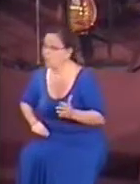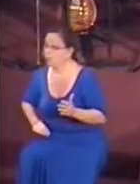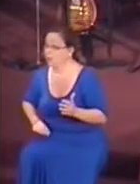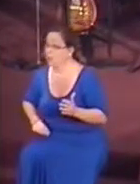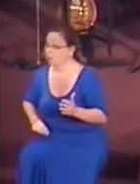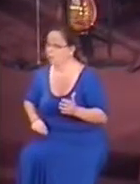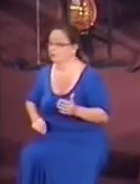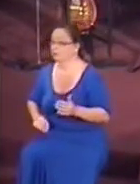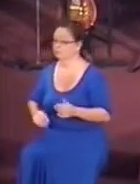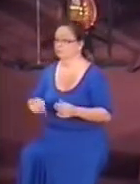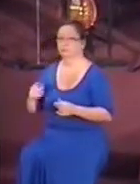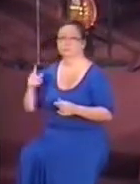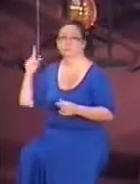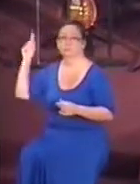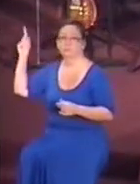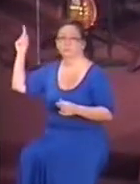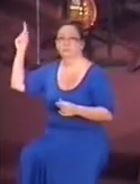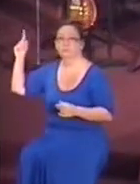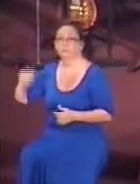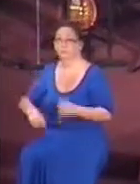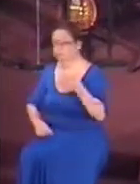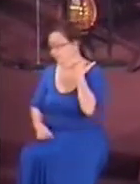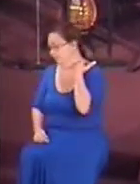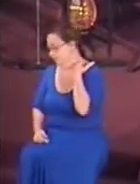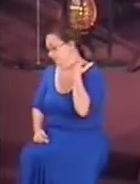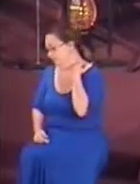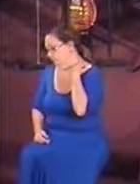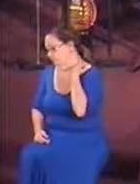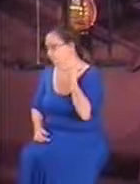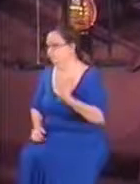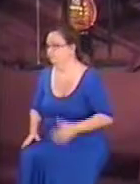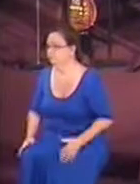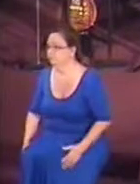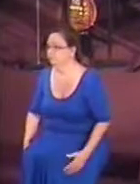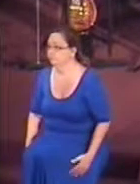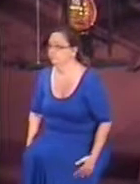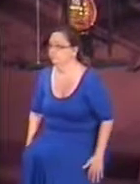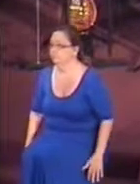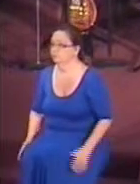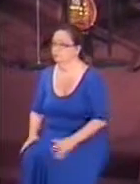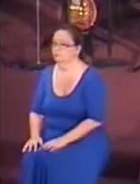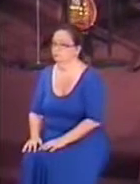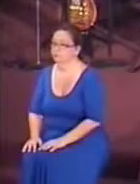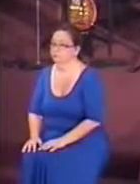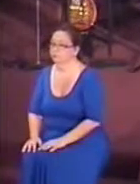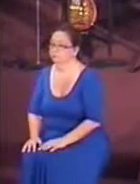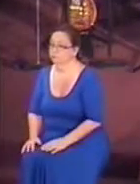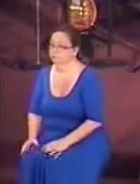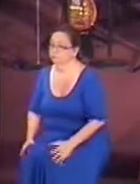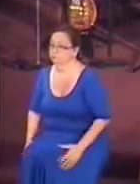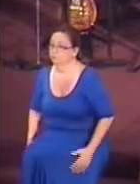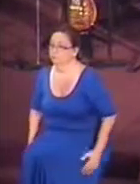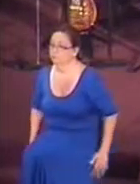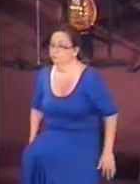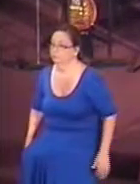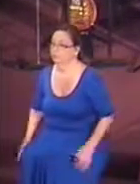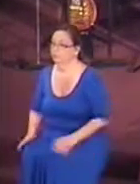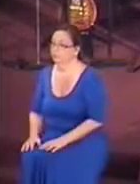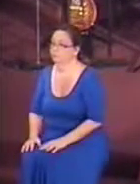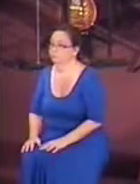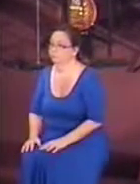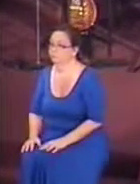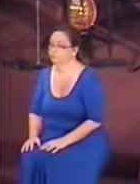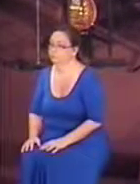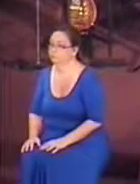7. And so the disciples come to him, and they ask Jesus, "Are you really the Messiah?" And Jesus answered them, "Go and report